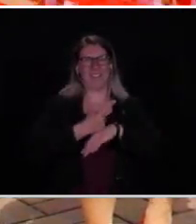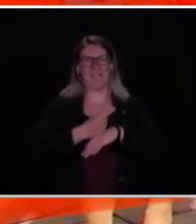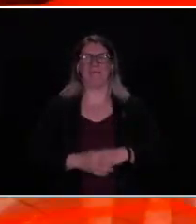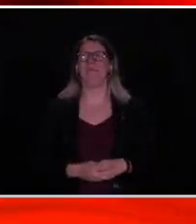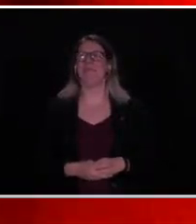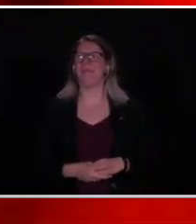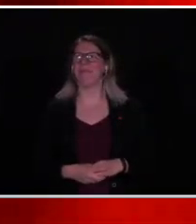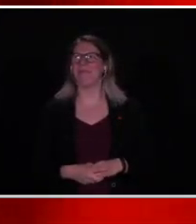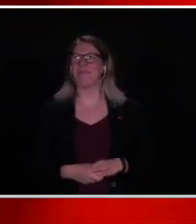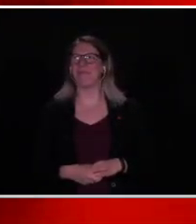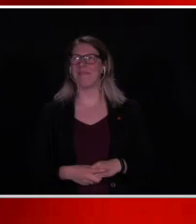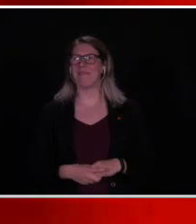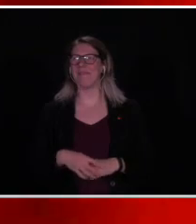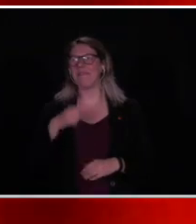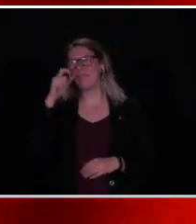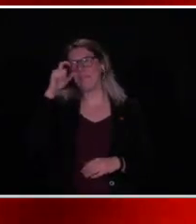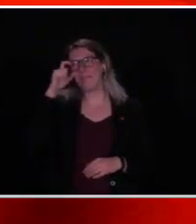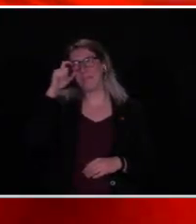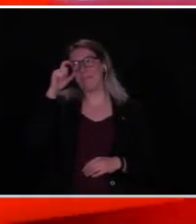Happy